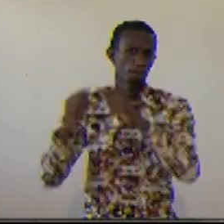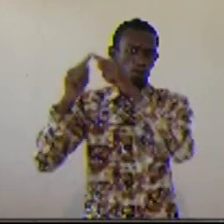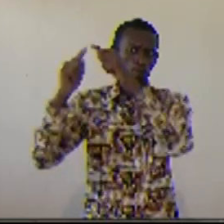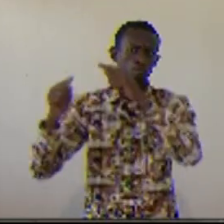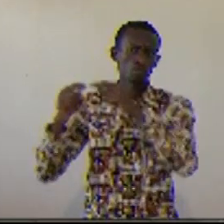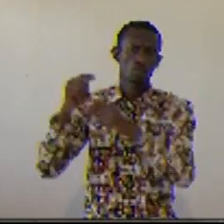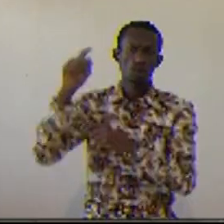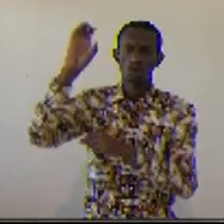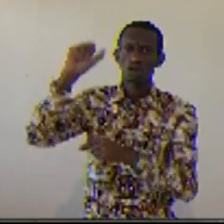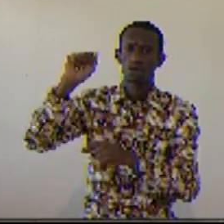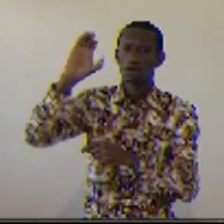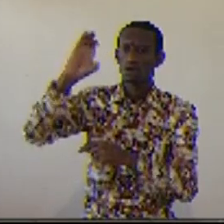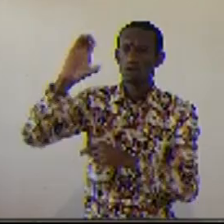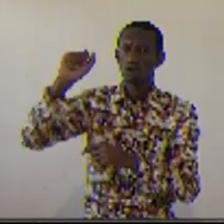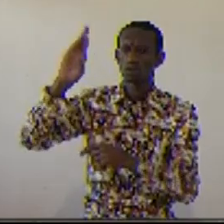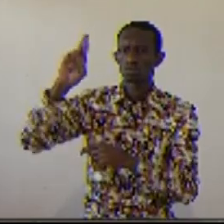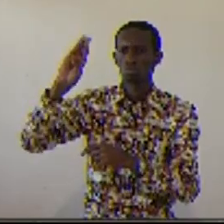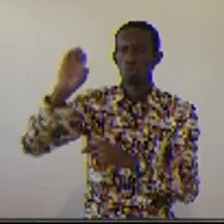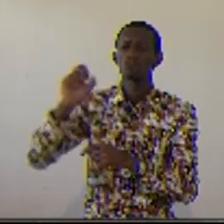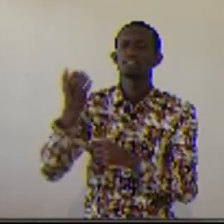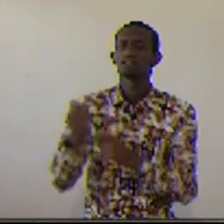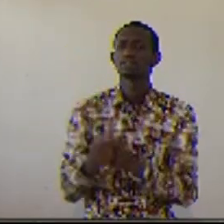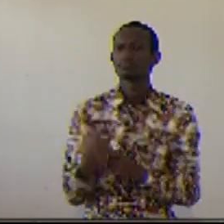it has 3 electrons.